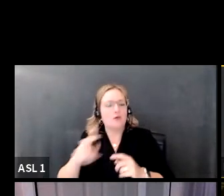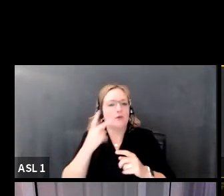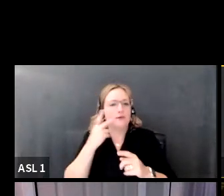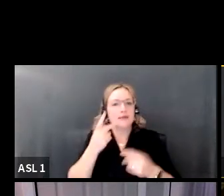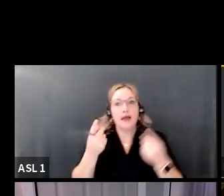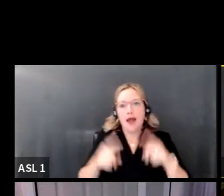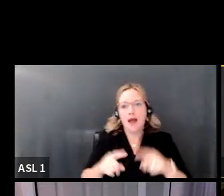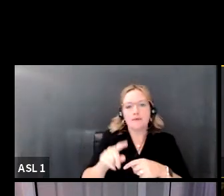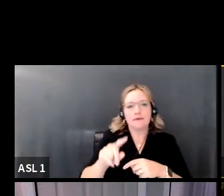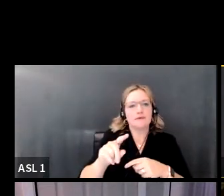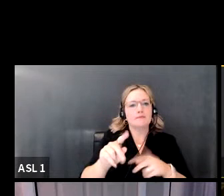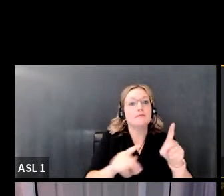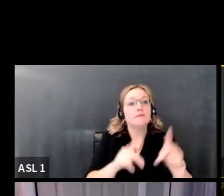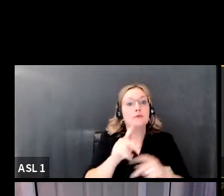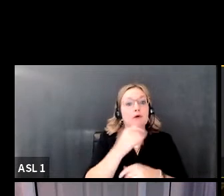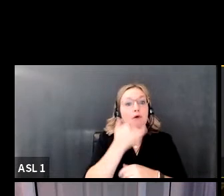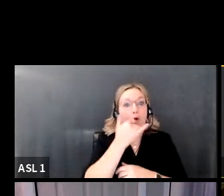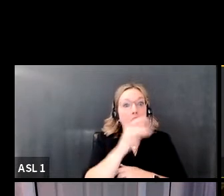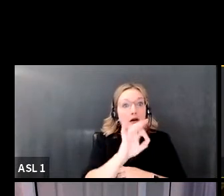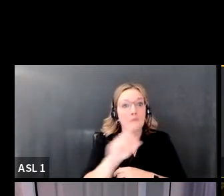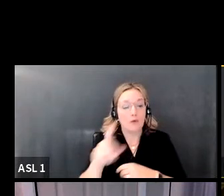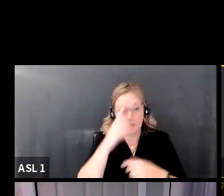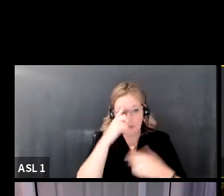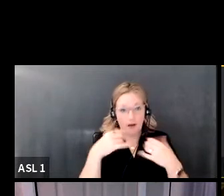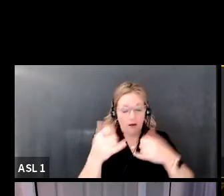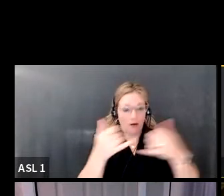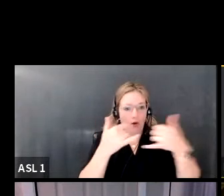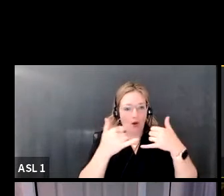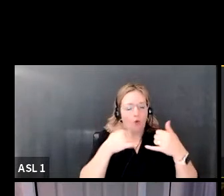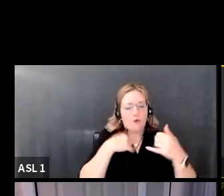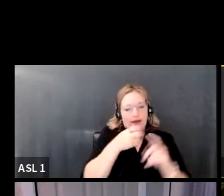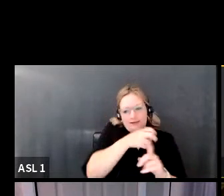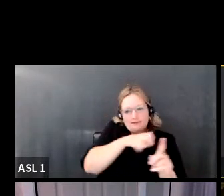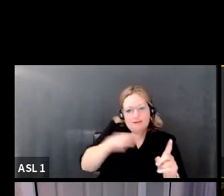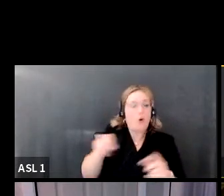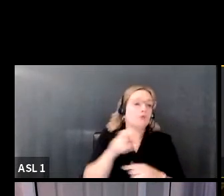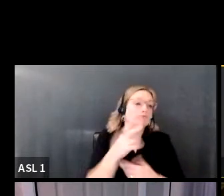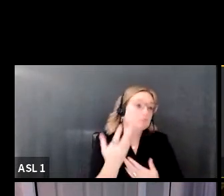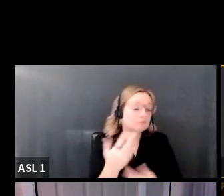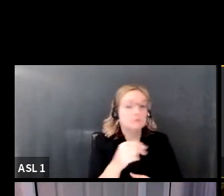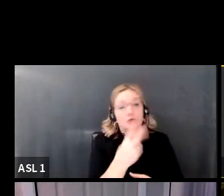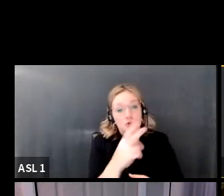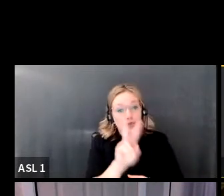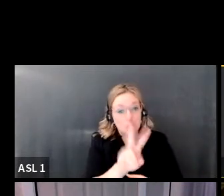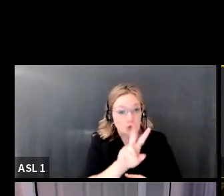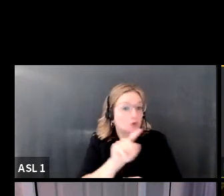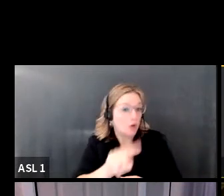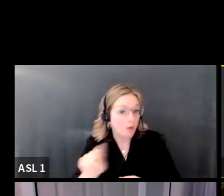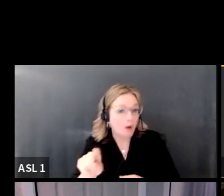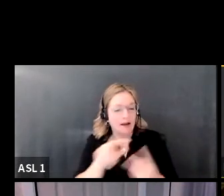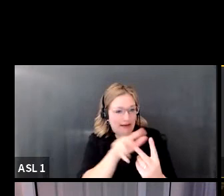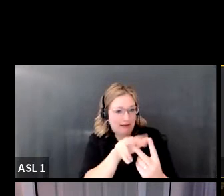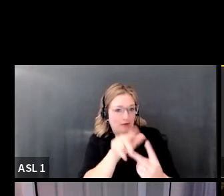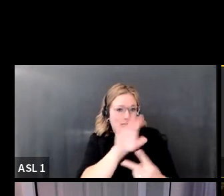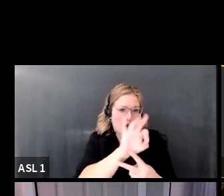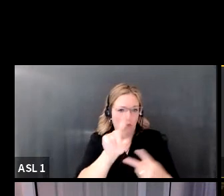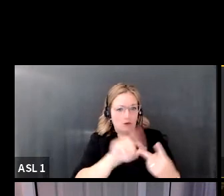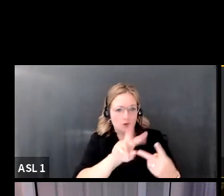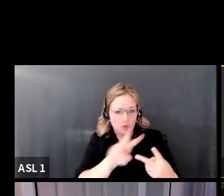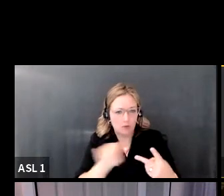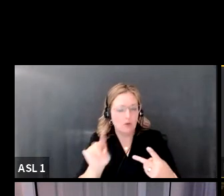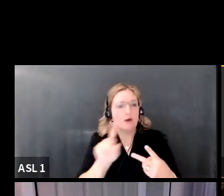come into 9-1-1 uh and those the triaging that happens or through two one one uh that is that that is the transition